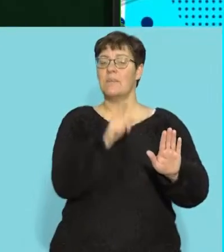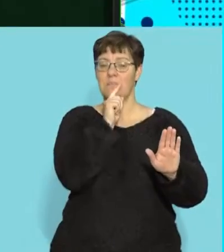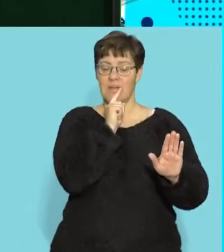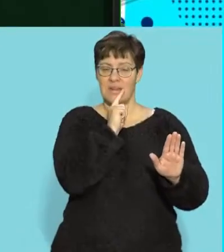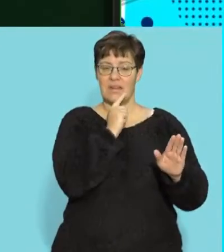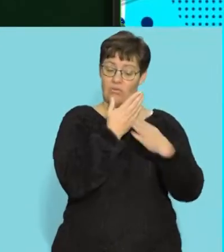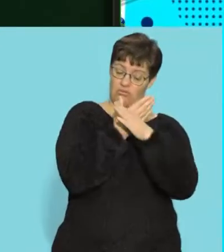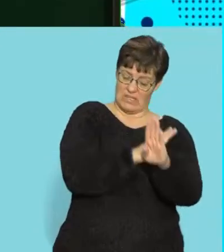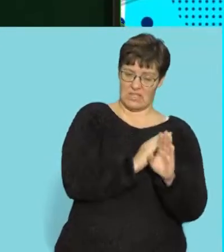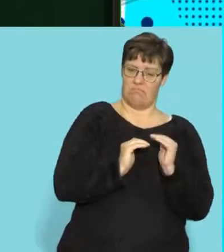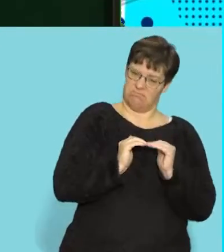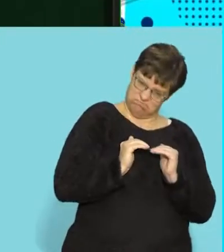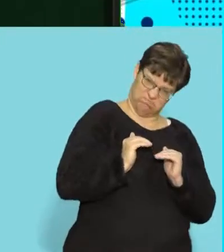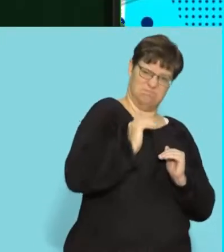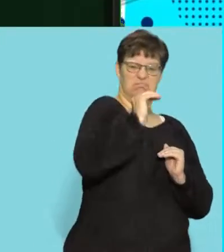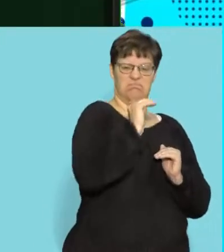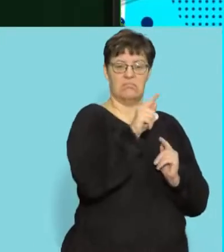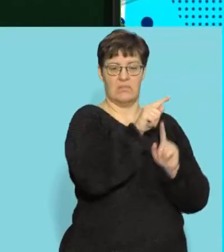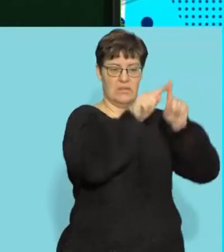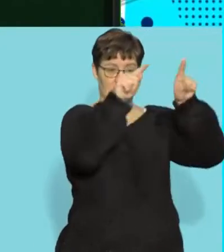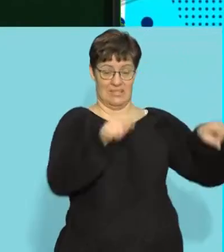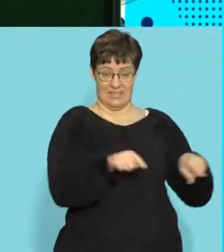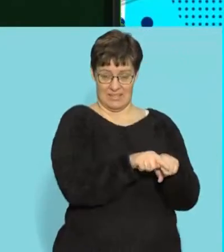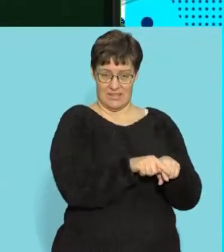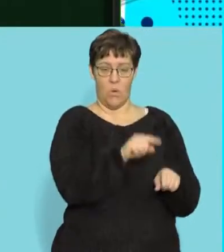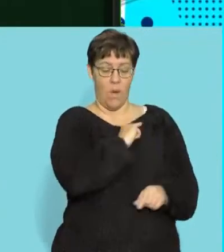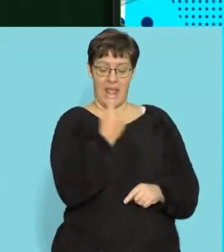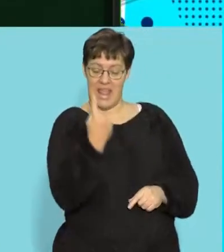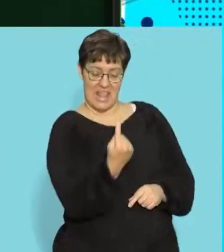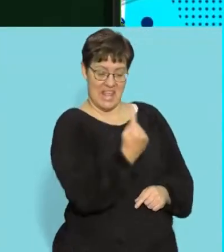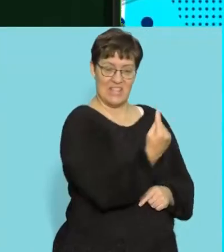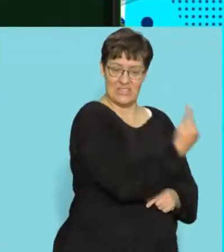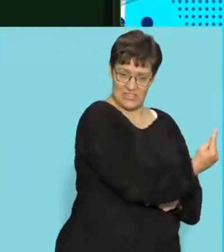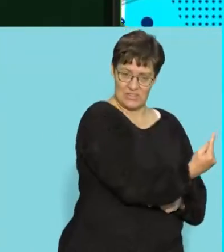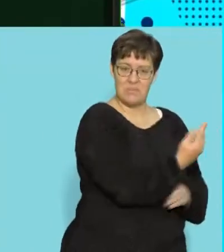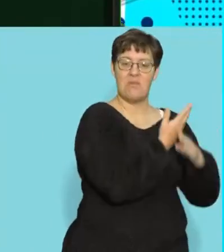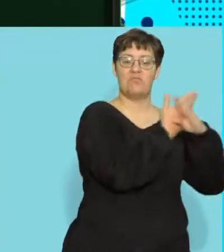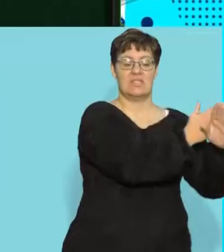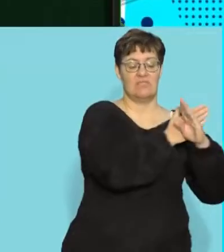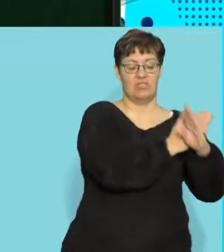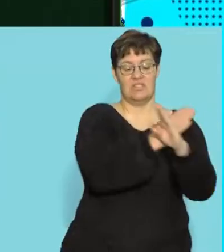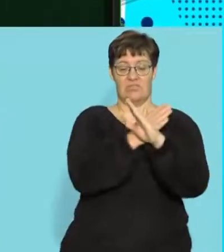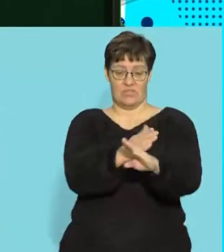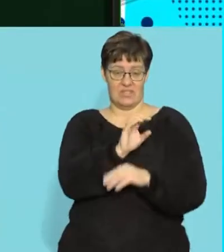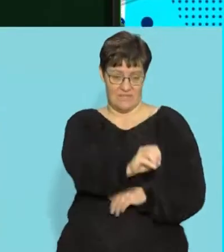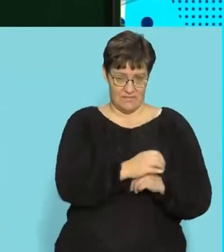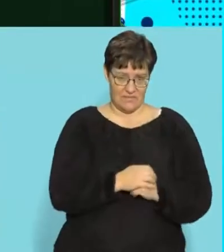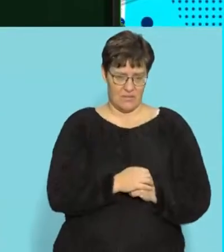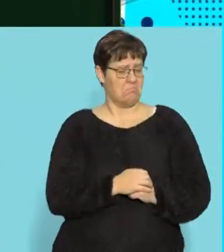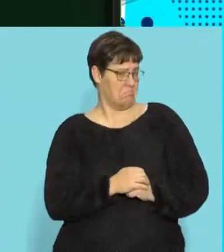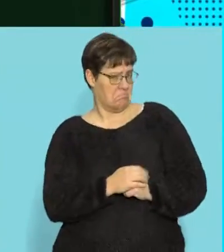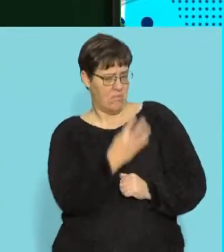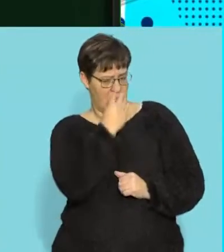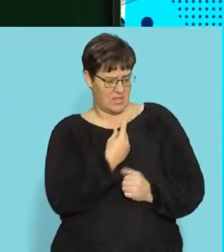It increases the total resistance of the circuit, you know, because each light bulb is actually a resistor, okay? Then we